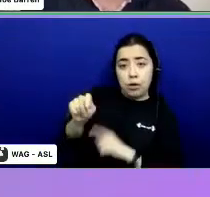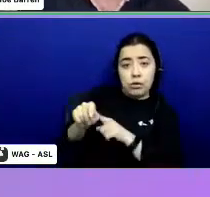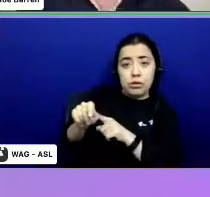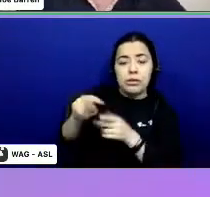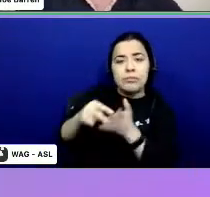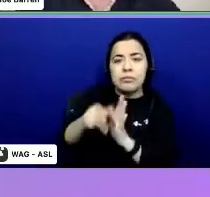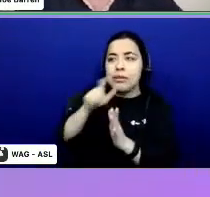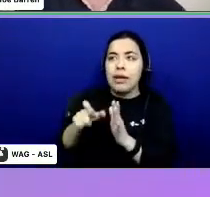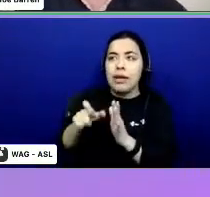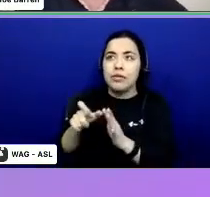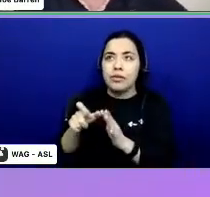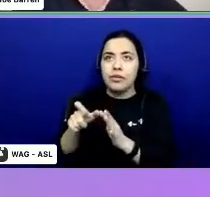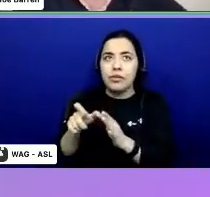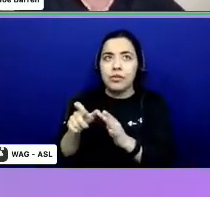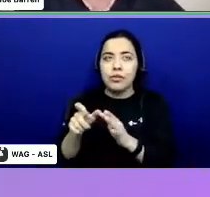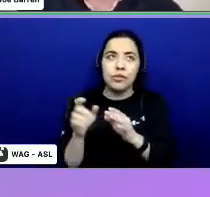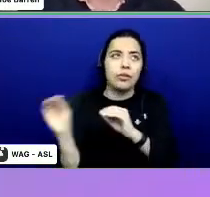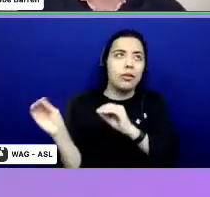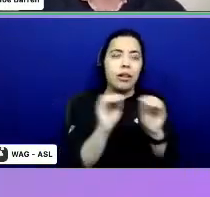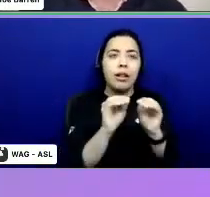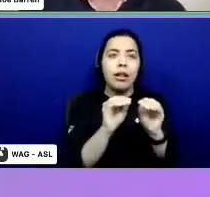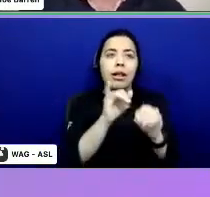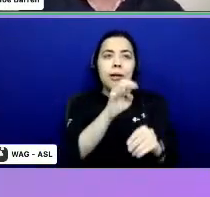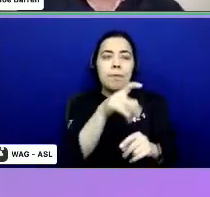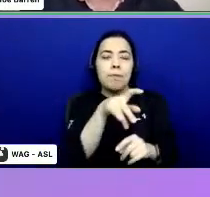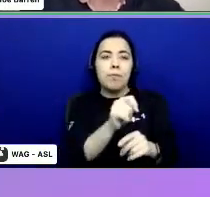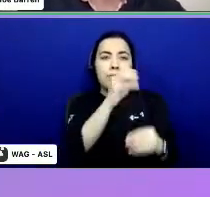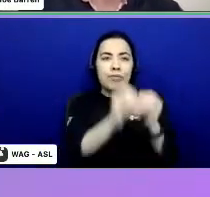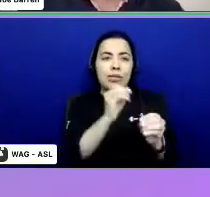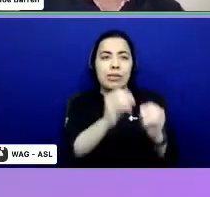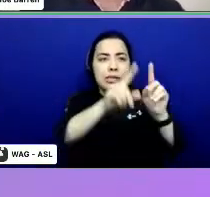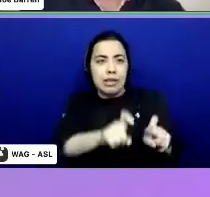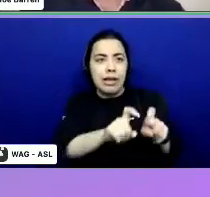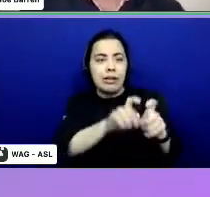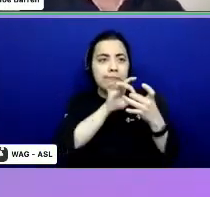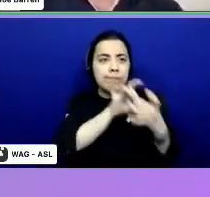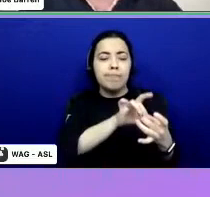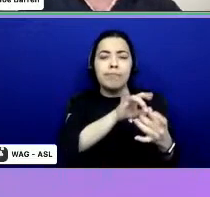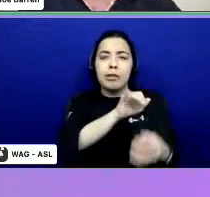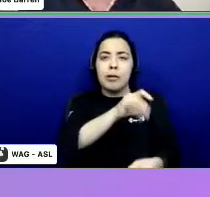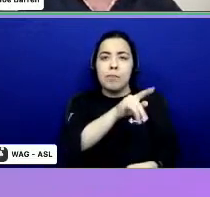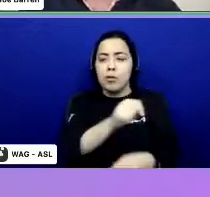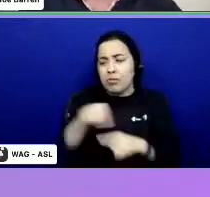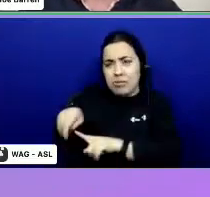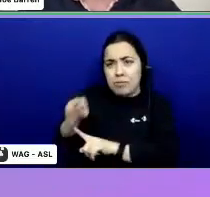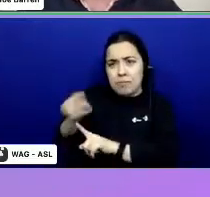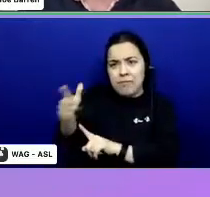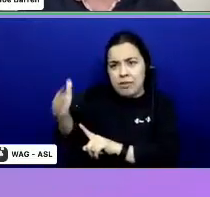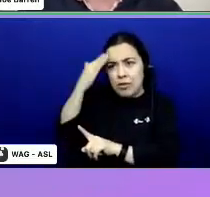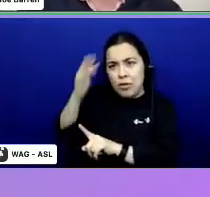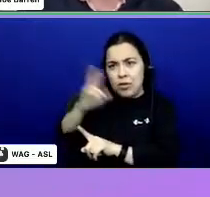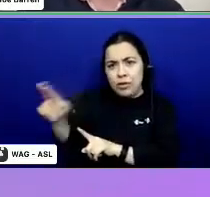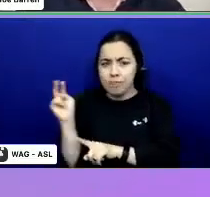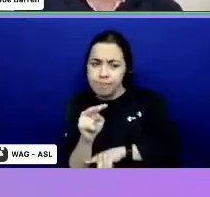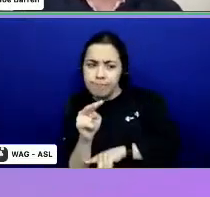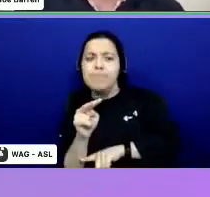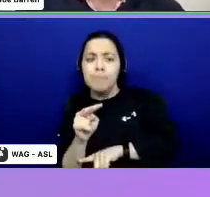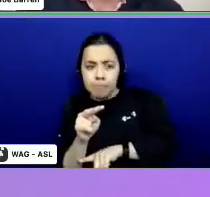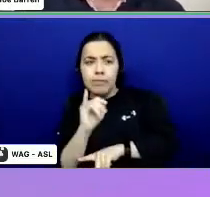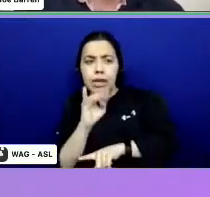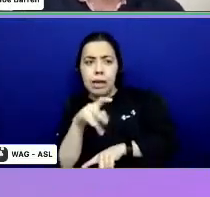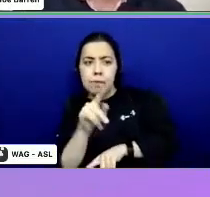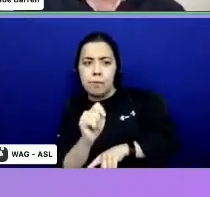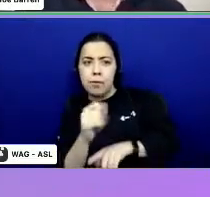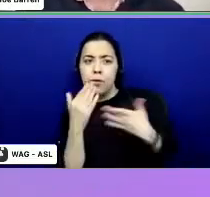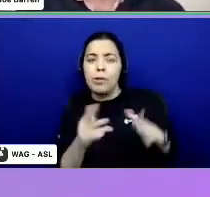fixed to test input related things on that component. Our machine learning knows that it's an input, and we can do those input related